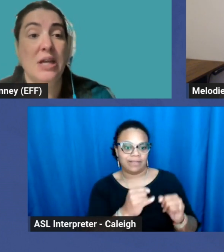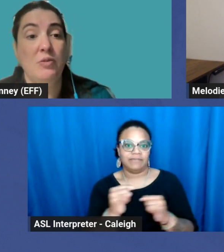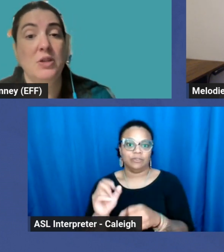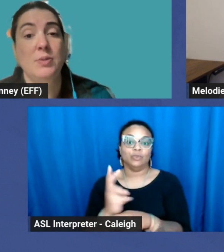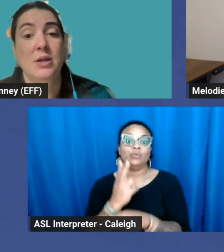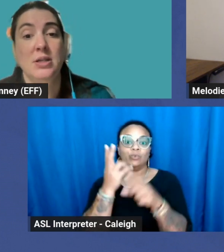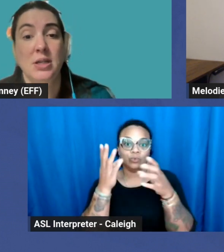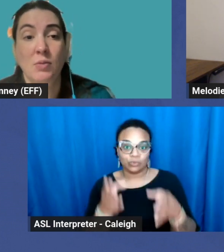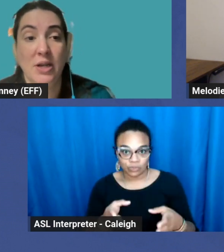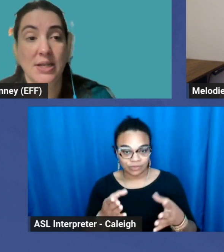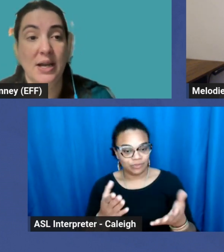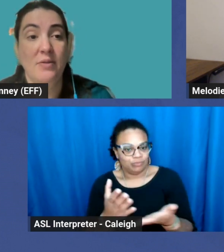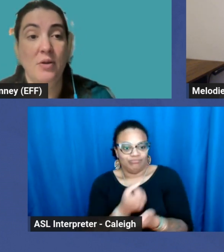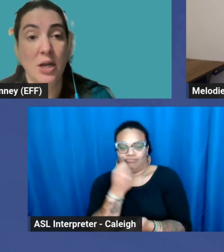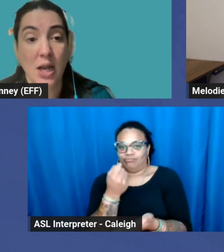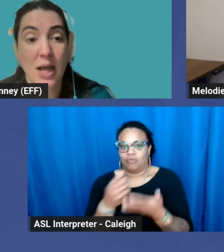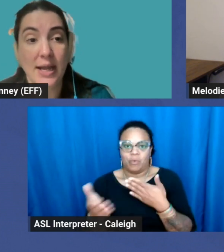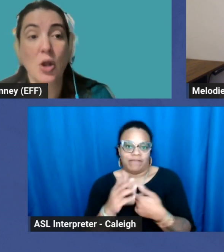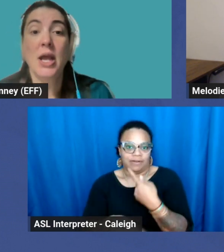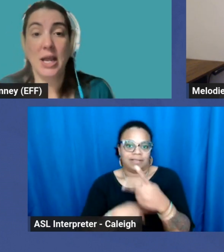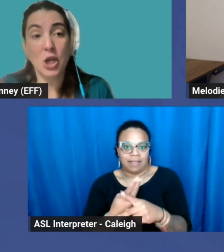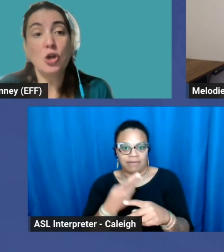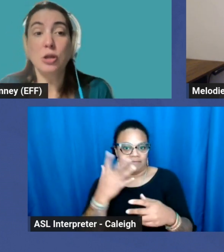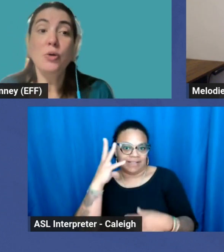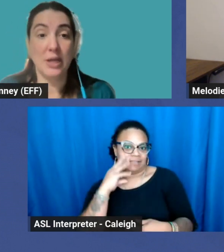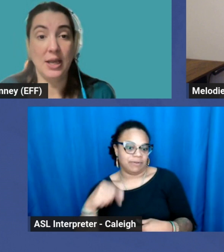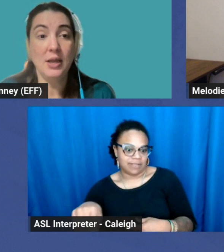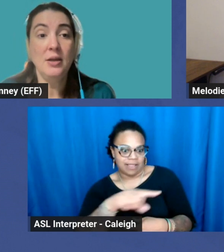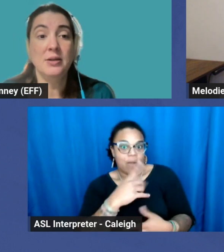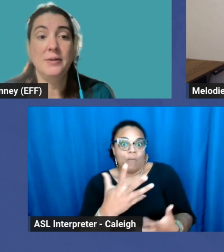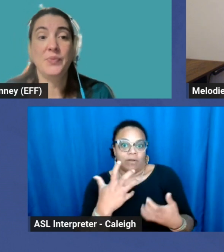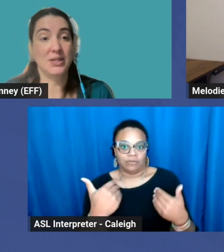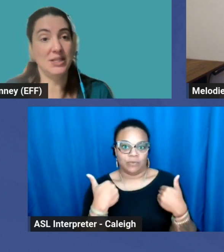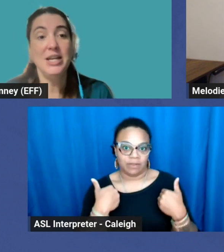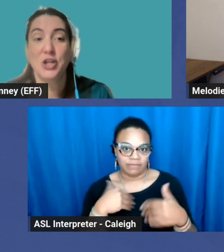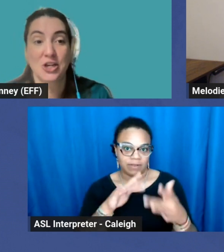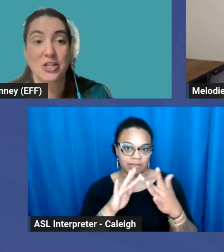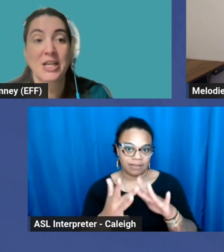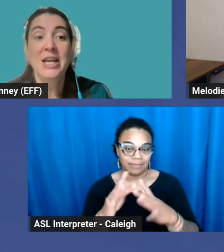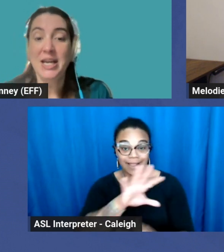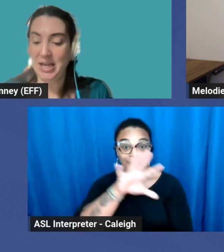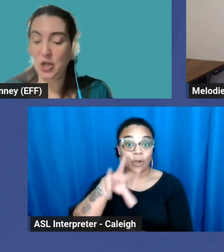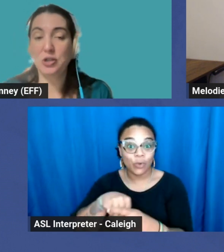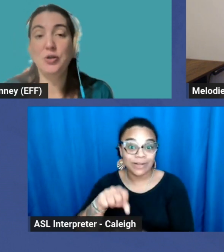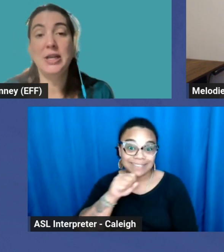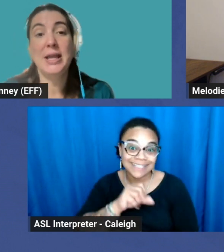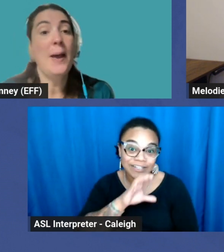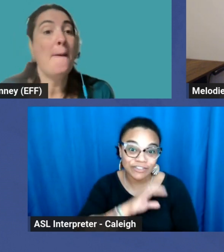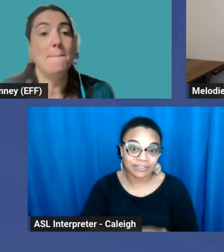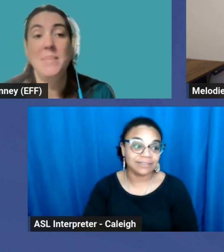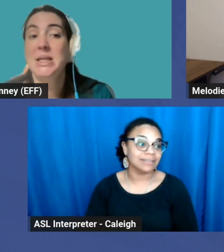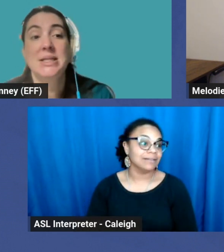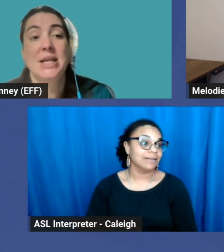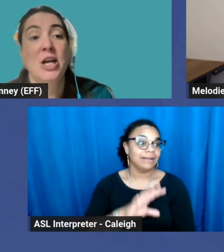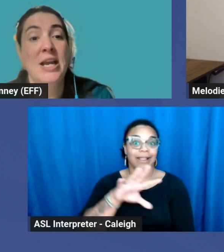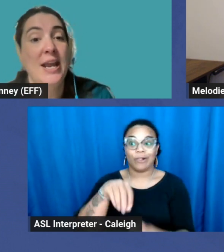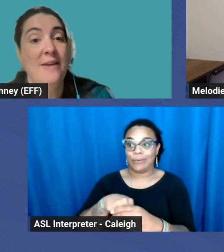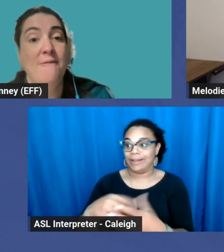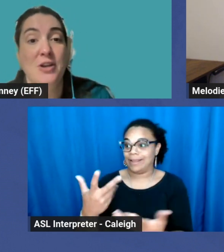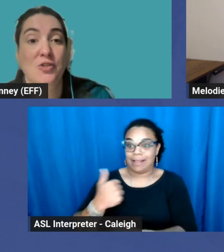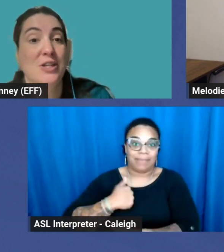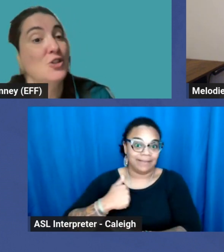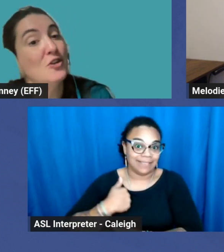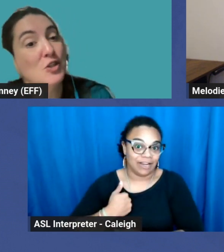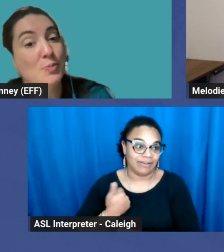have the type of experience that they want to have online, including seniors, including military